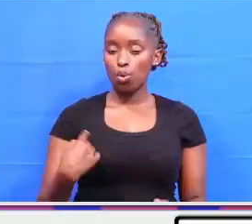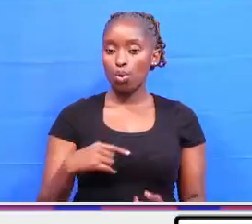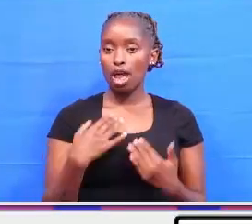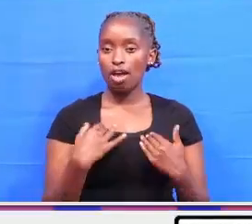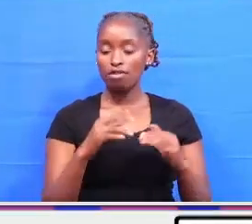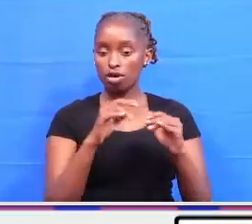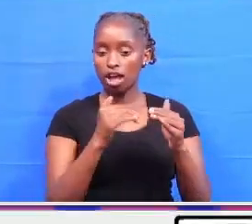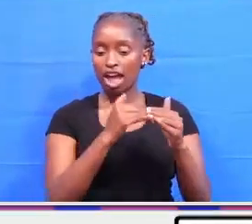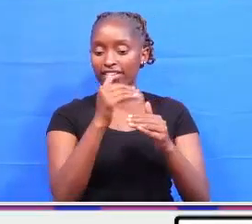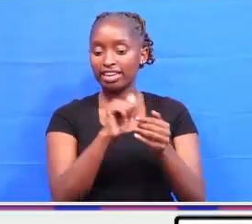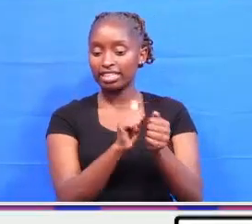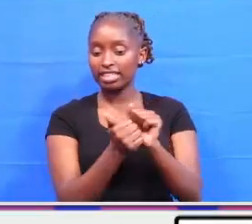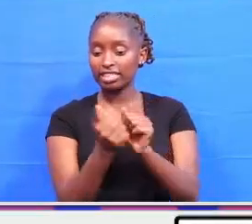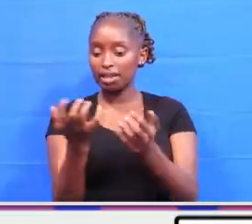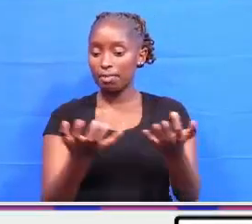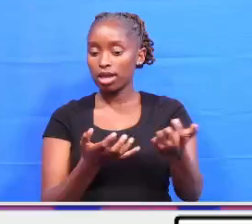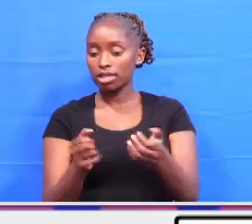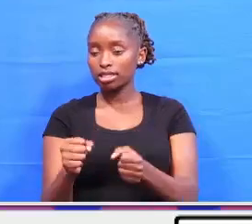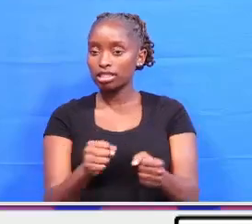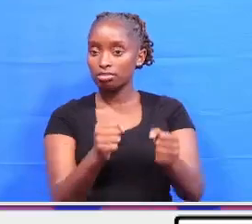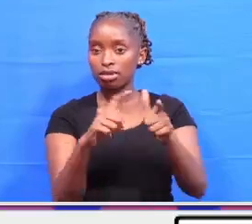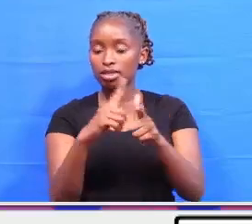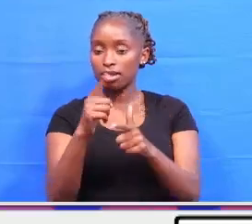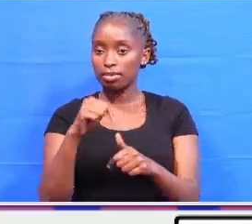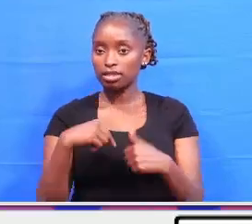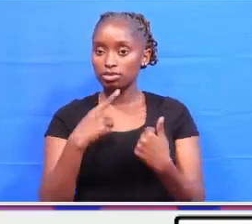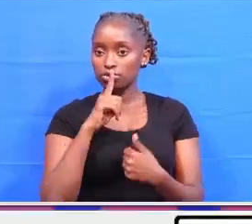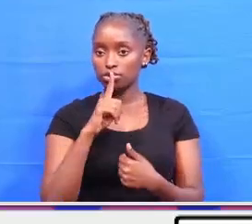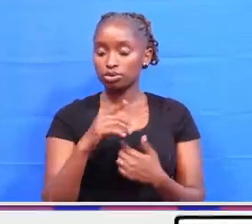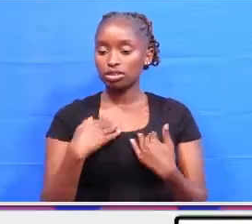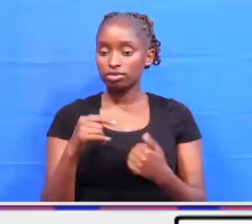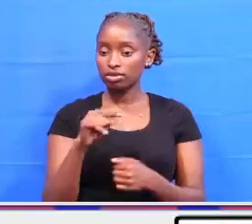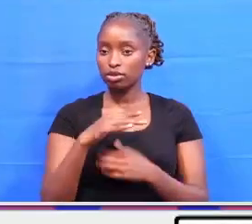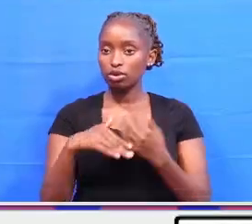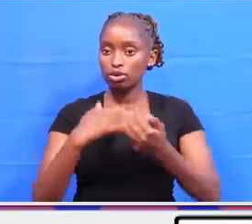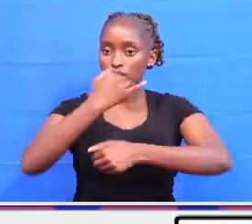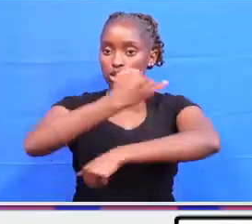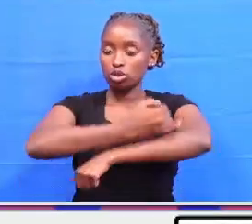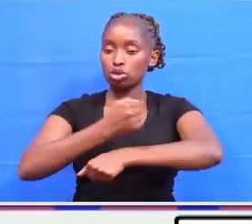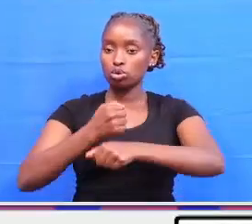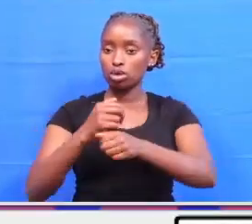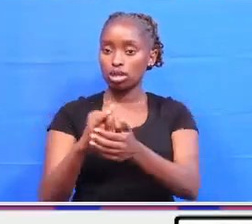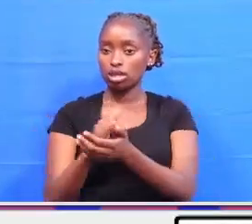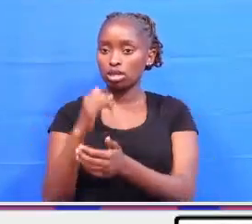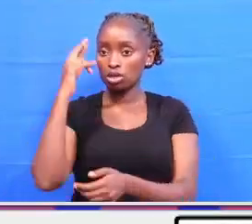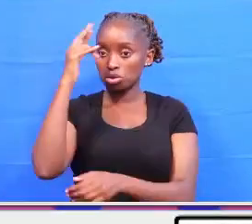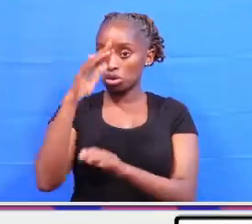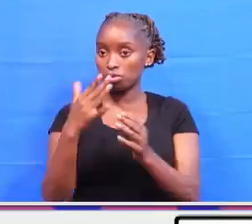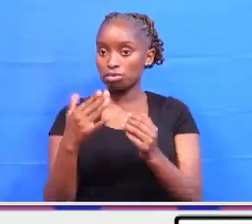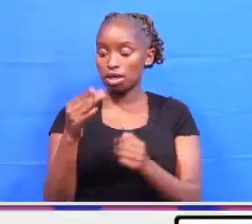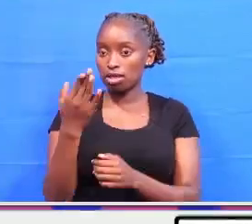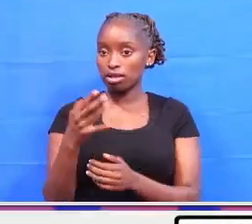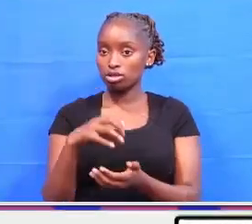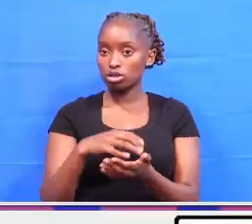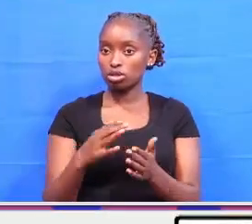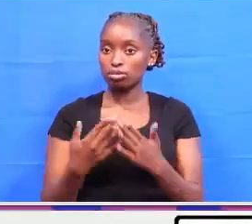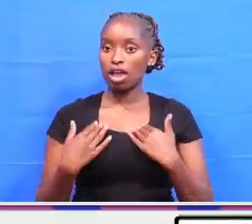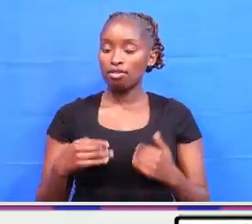the business model, and I'm sure many of the financial institutions are doing that, because indeed the situation is that for people who have